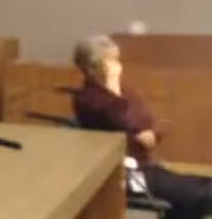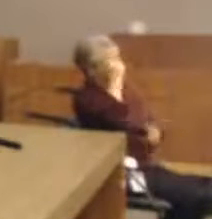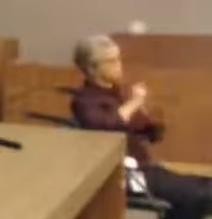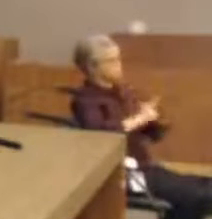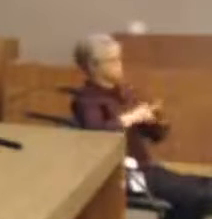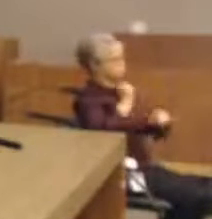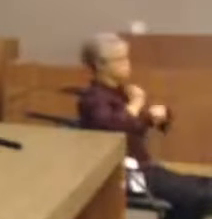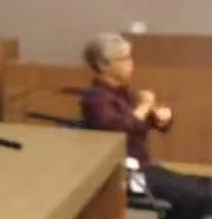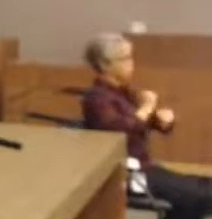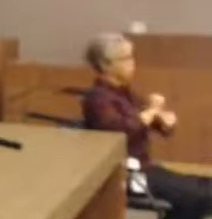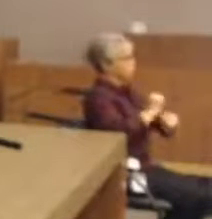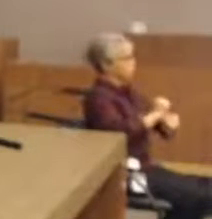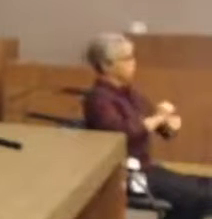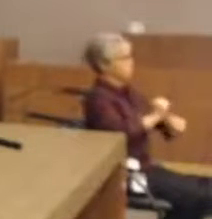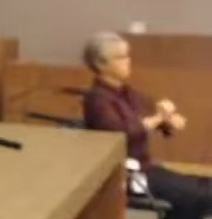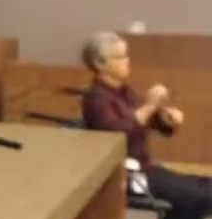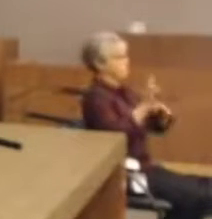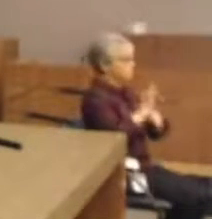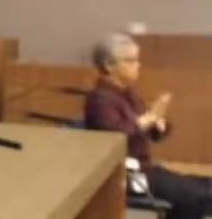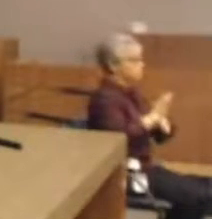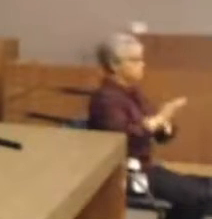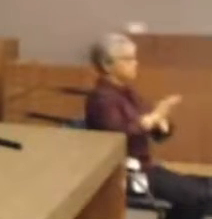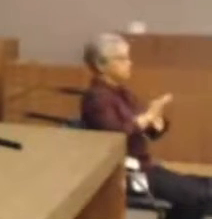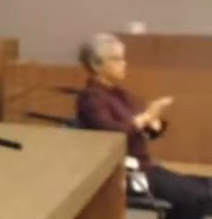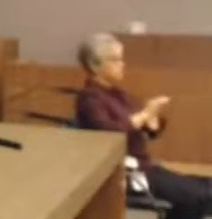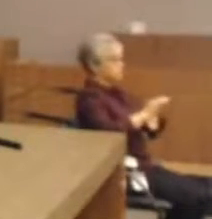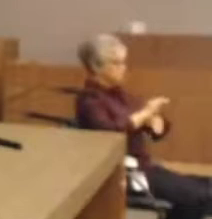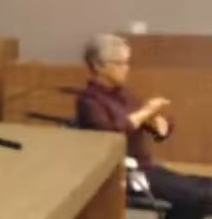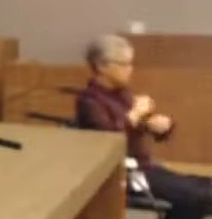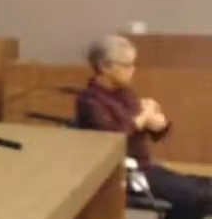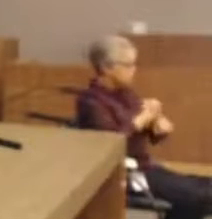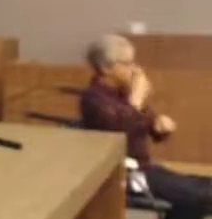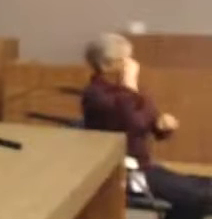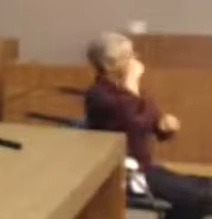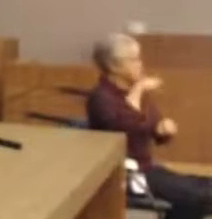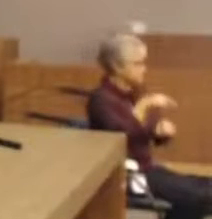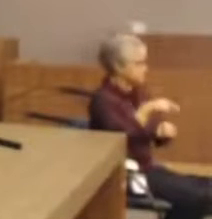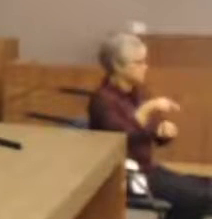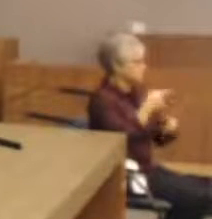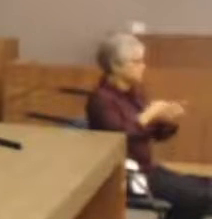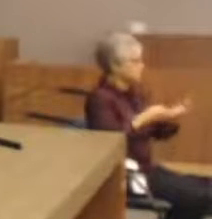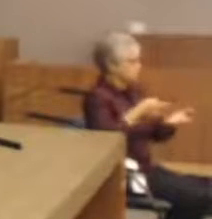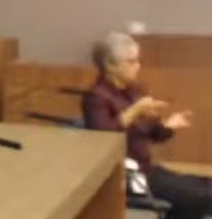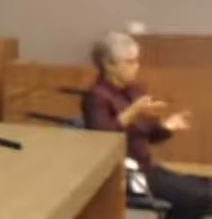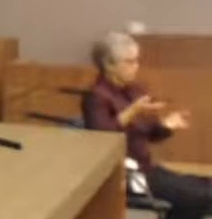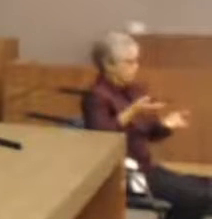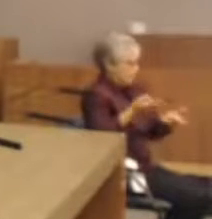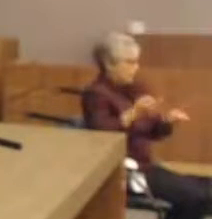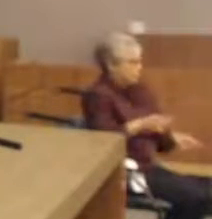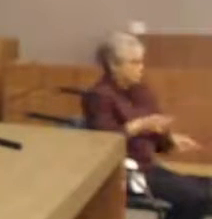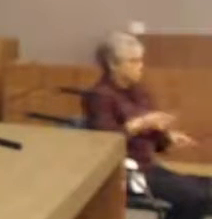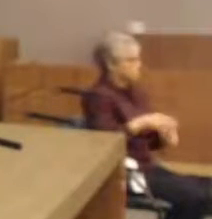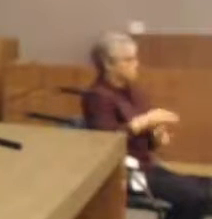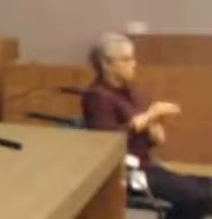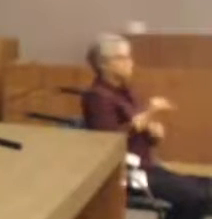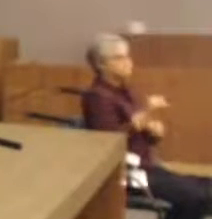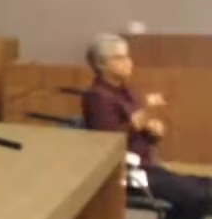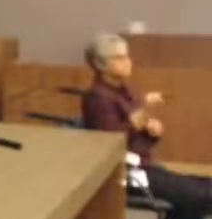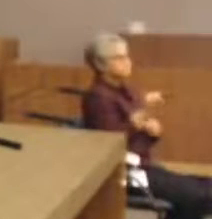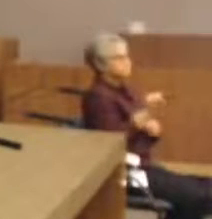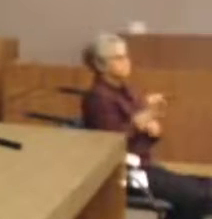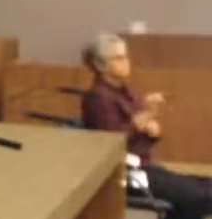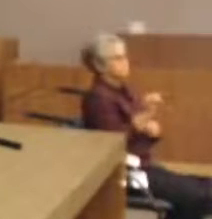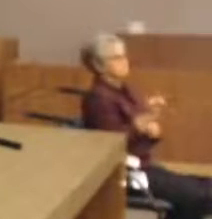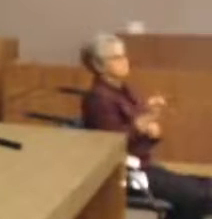beginning, that front part is going to try to make sense of them. Just like in the dream about your friend, it's going to try to make a story out of it and make it